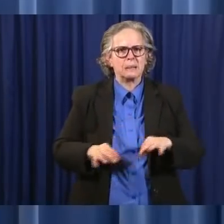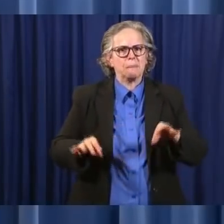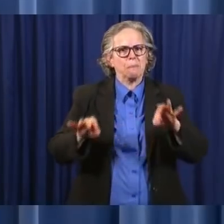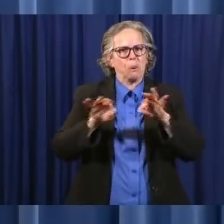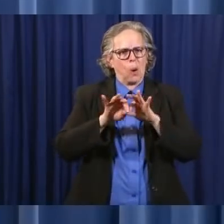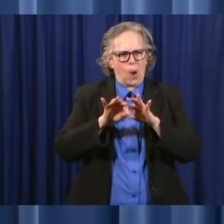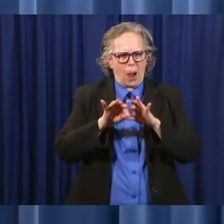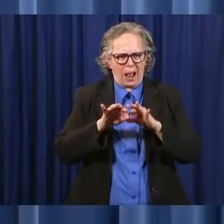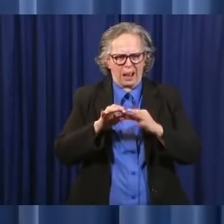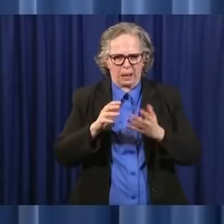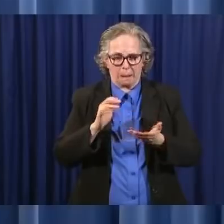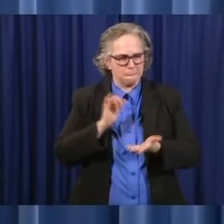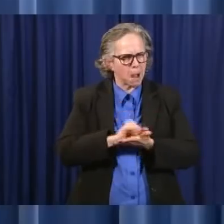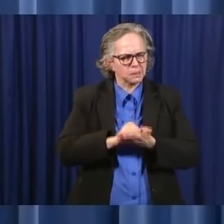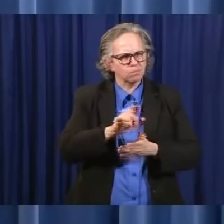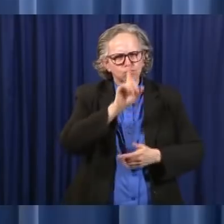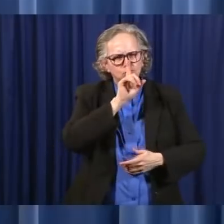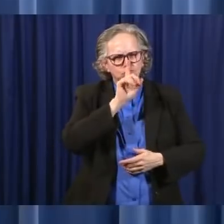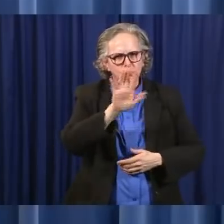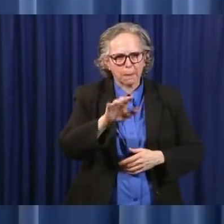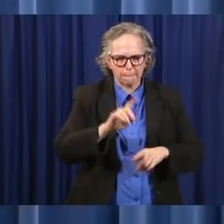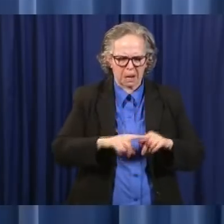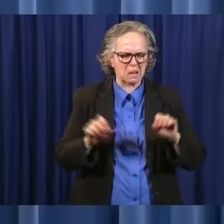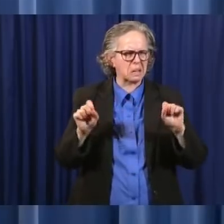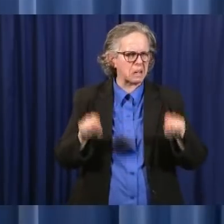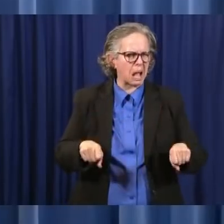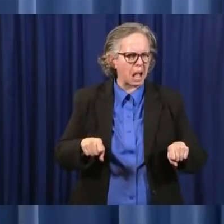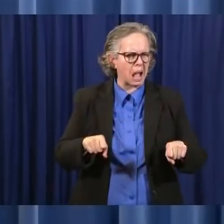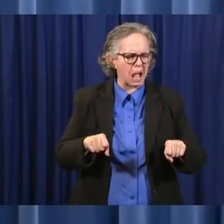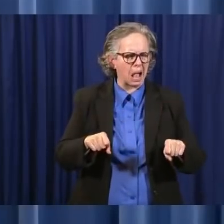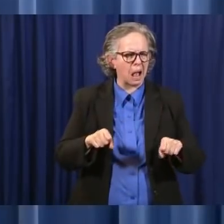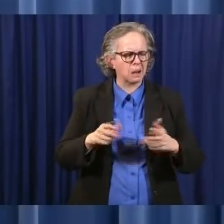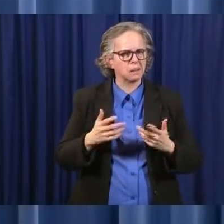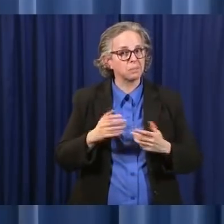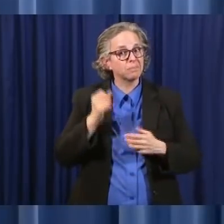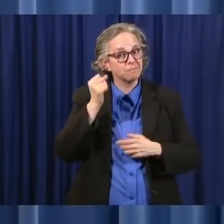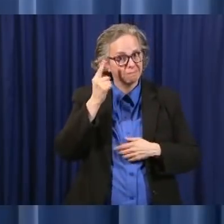be done, and we would expect that we would be able to